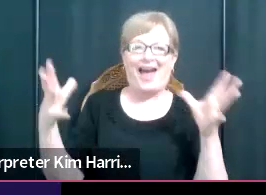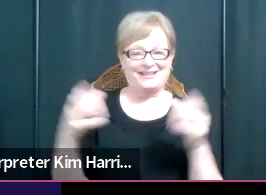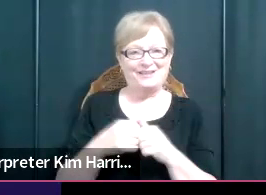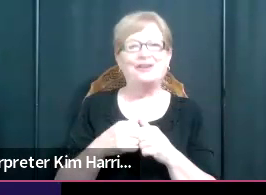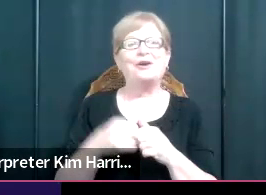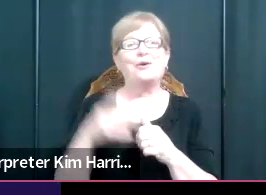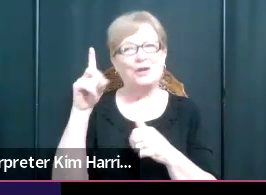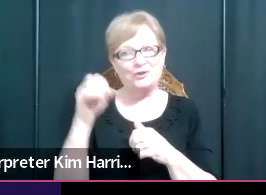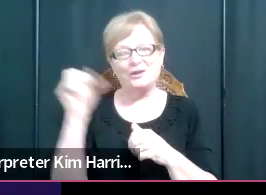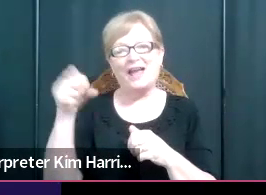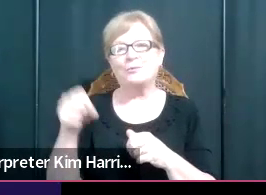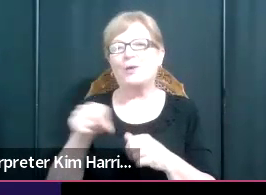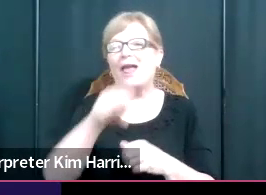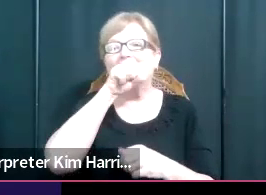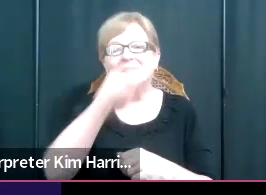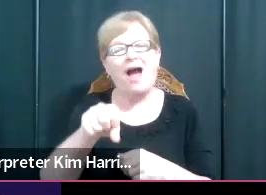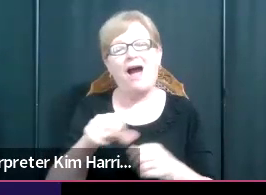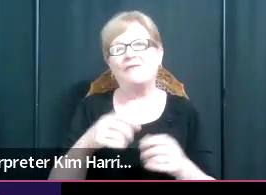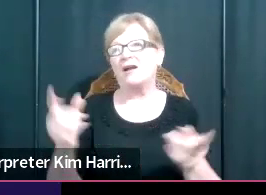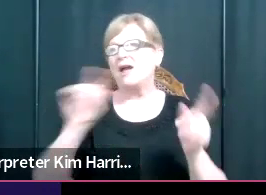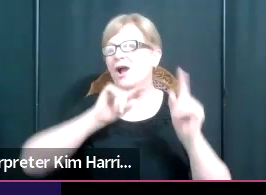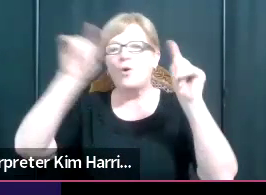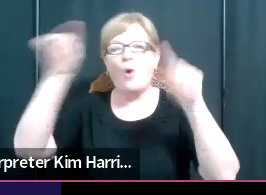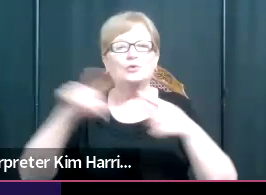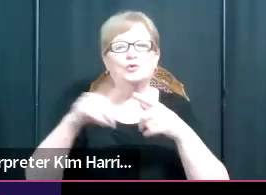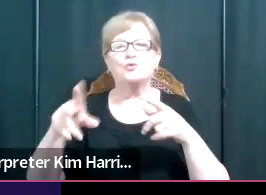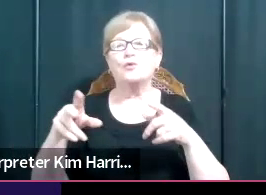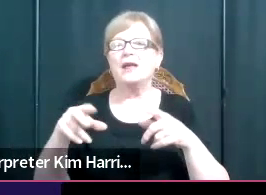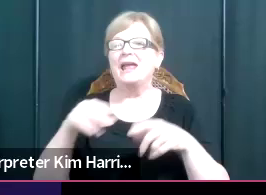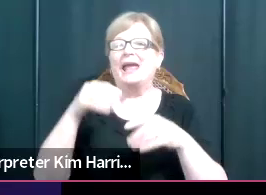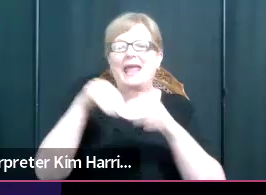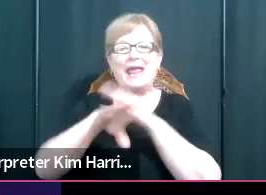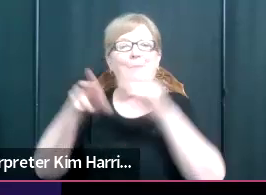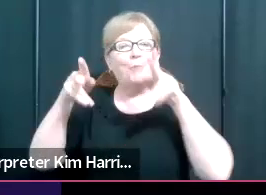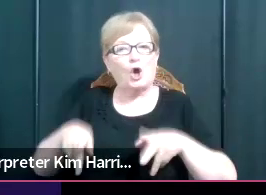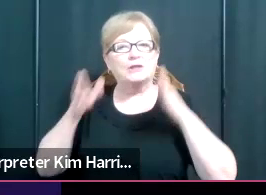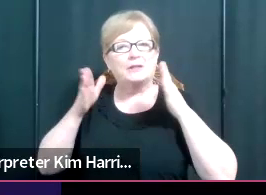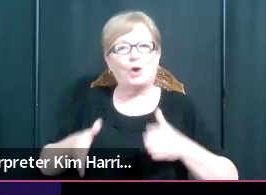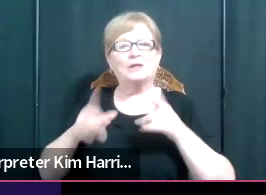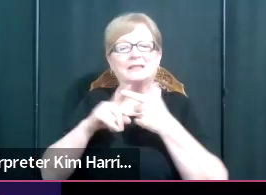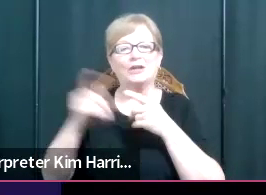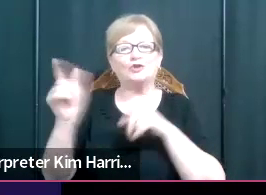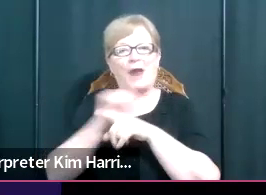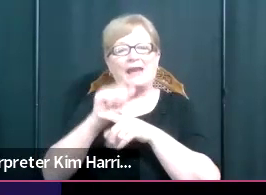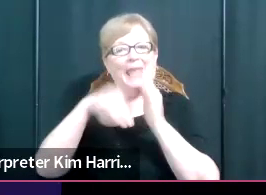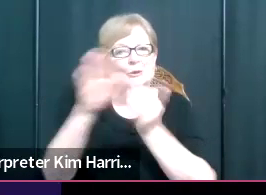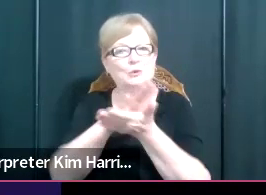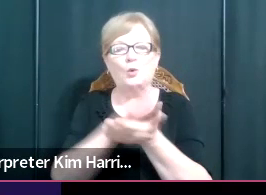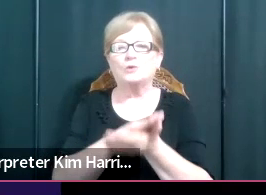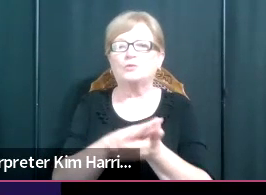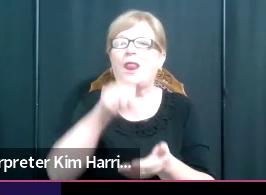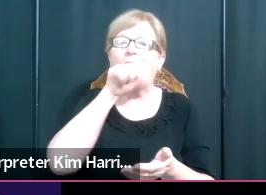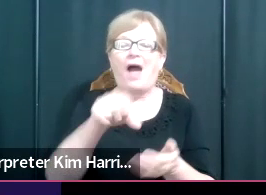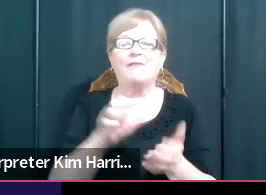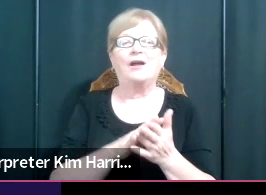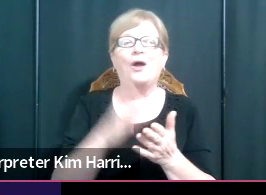Yes. We love to come and provide in-person trainings in schools. We also can do them virtually. Erin, what else